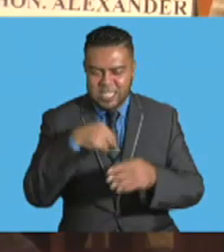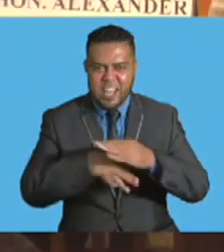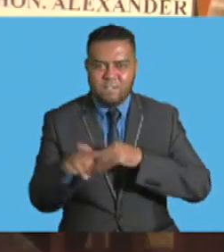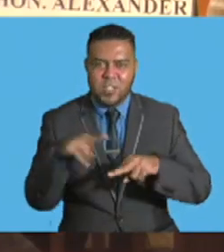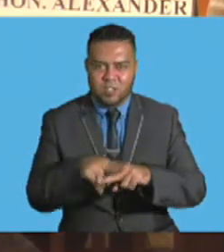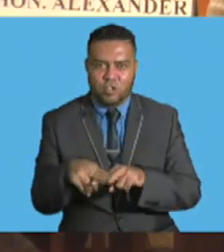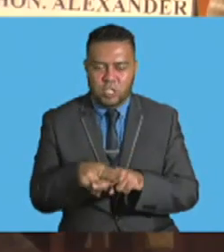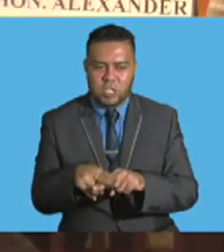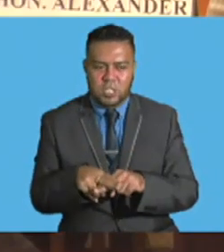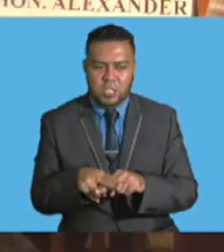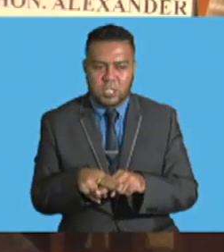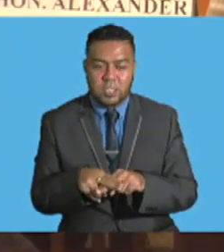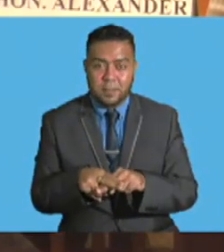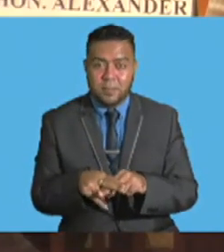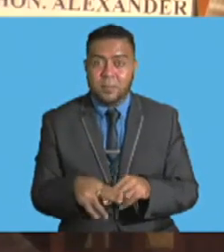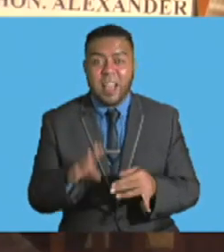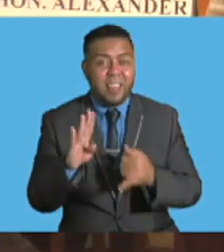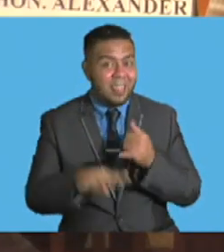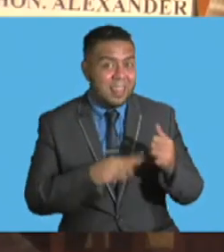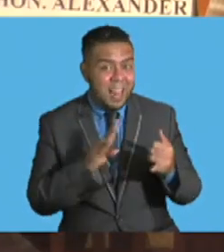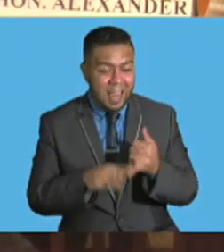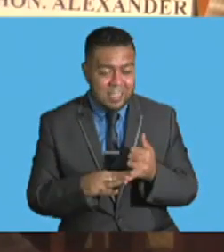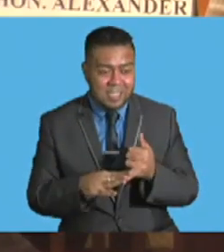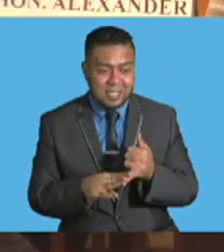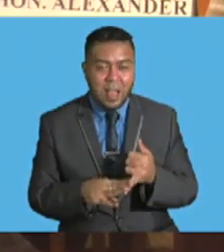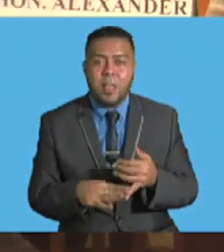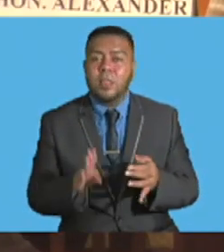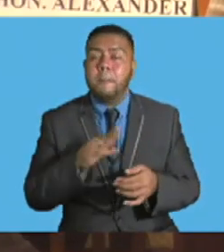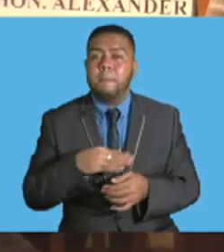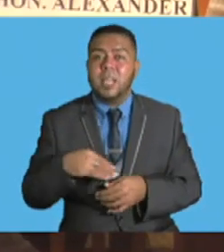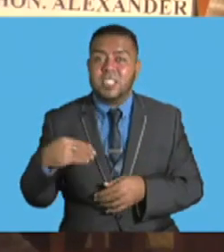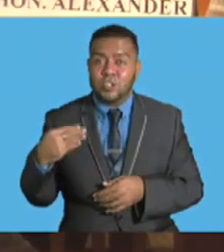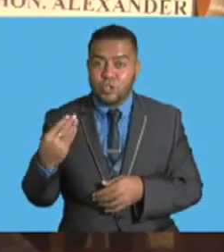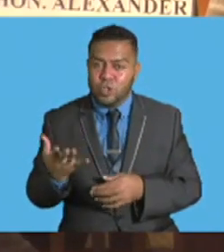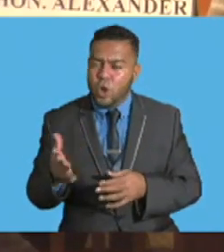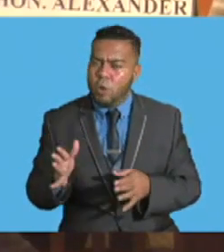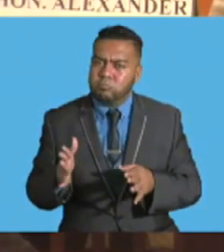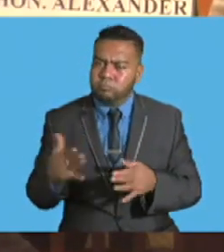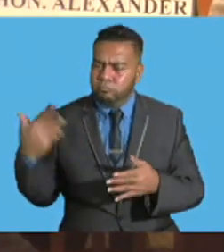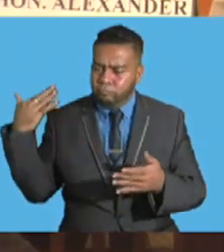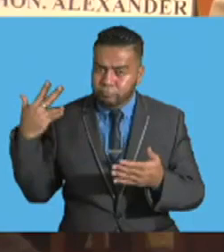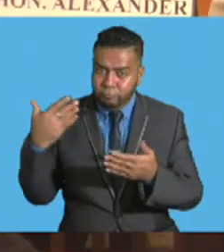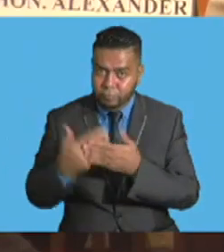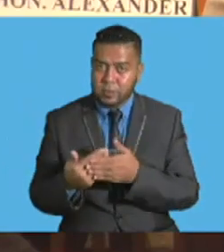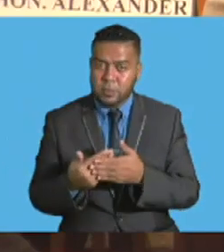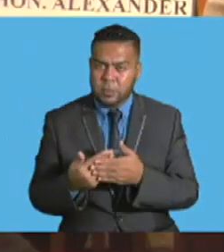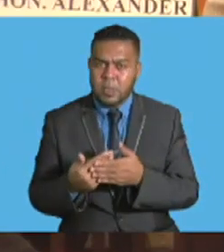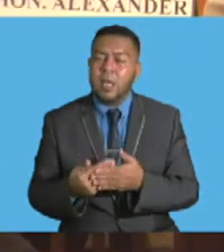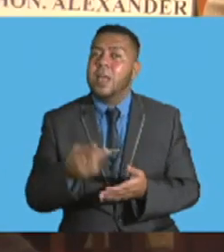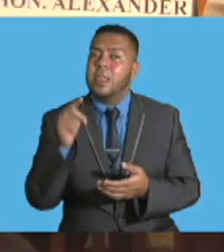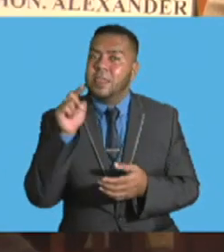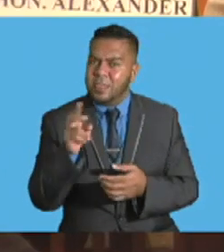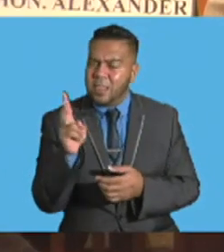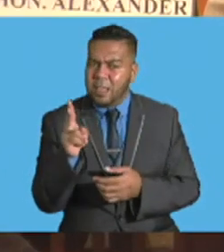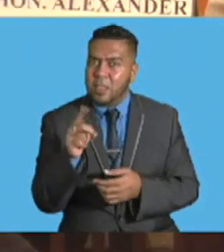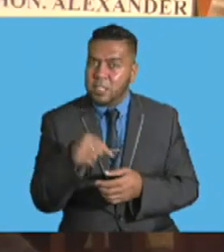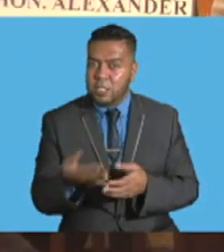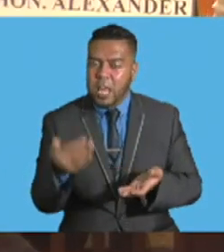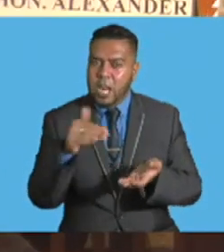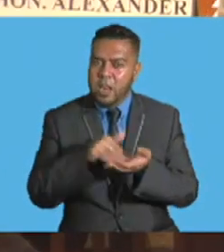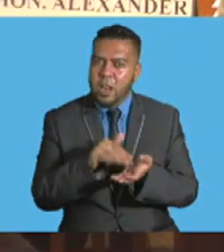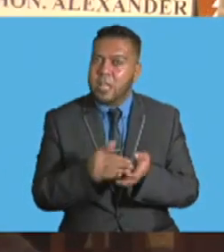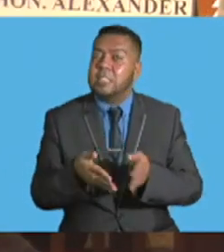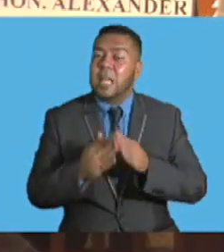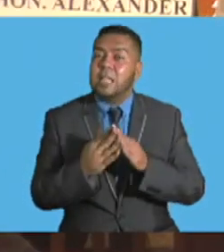Fiji. And last but not least, the ministry over the years, again, this was an initiative